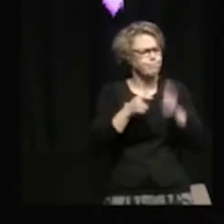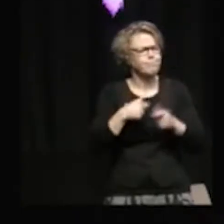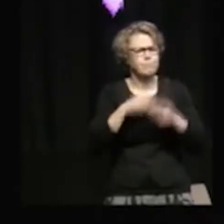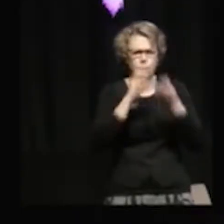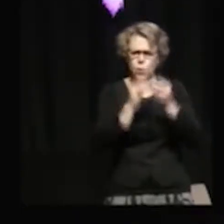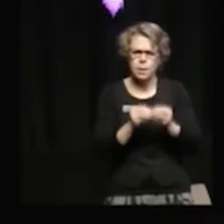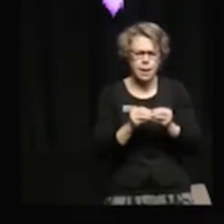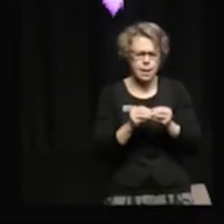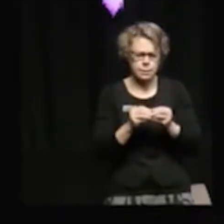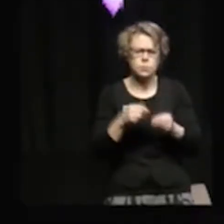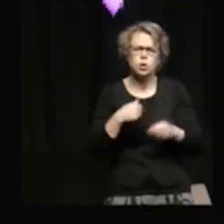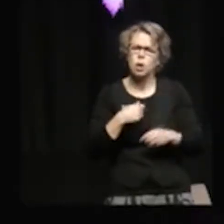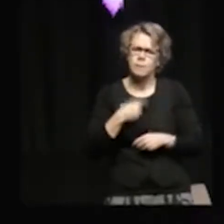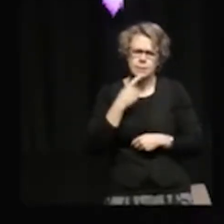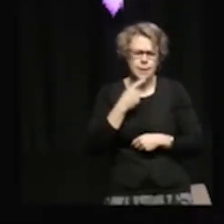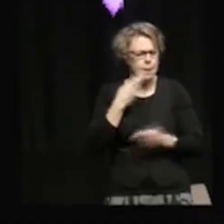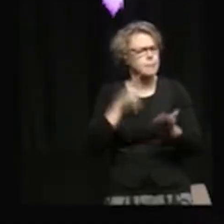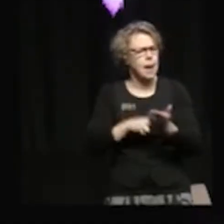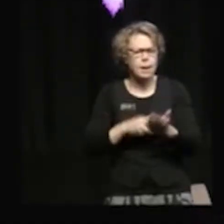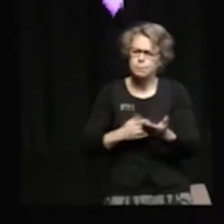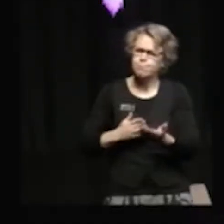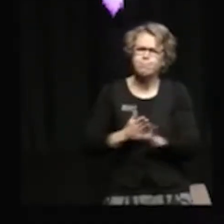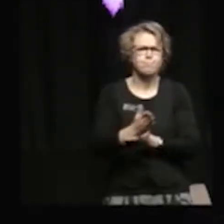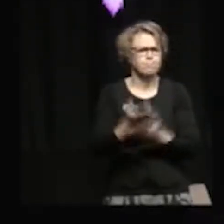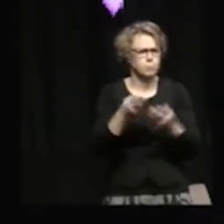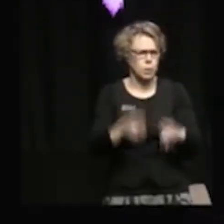So I will say it straight.